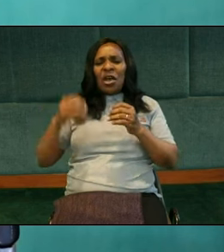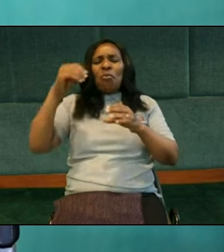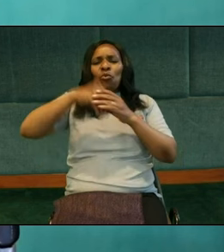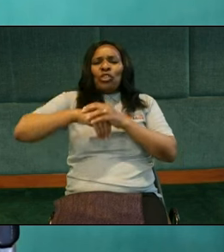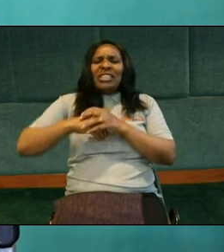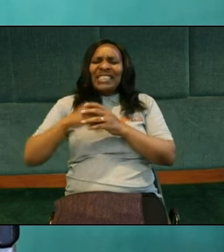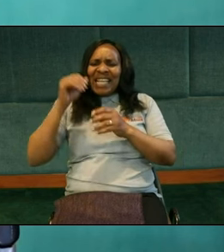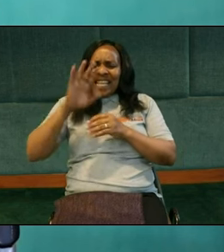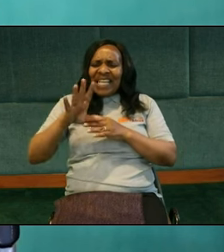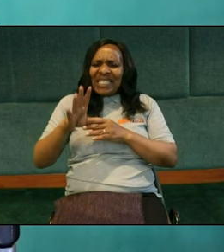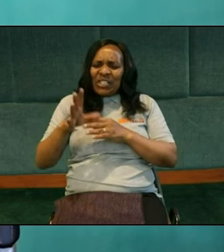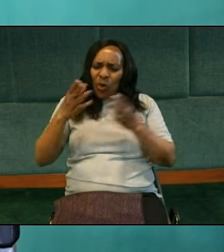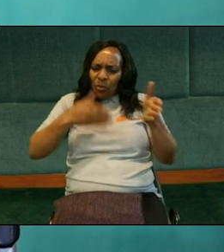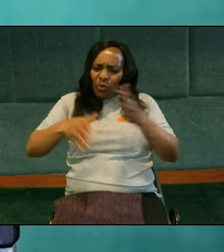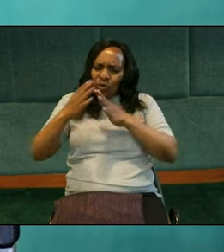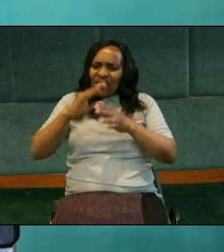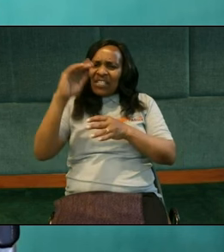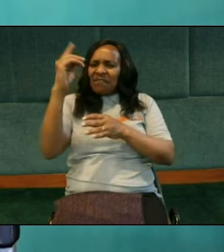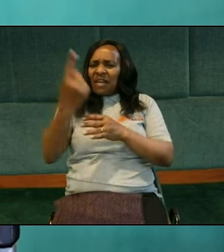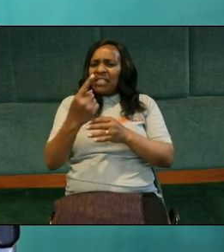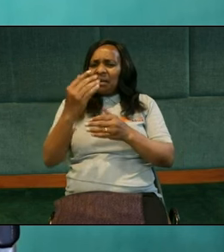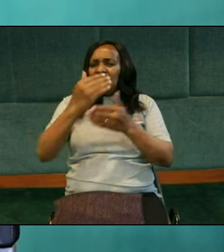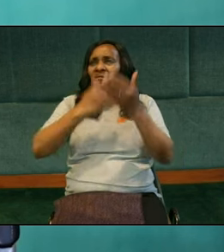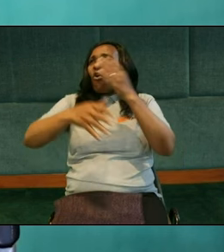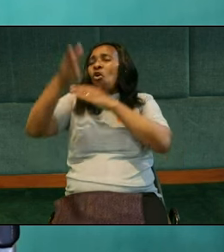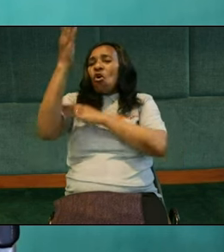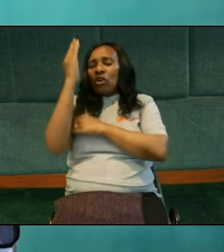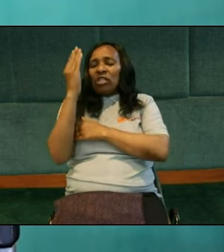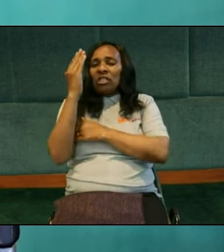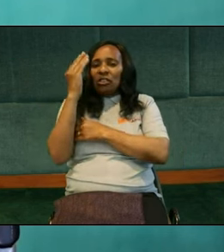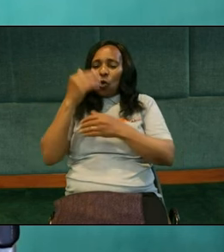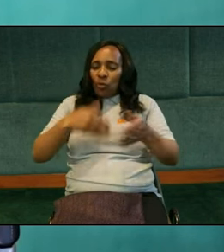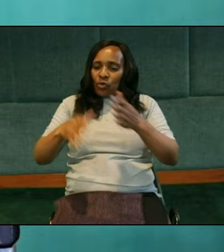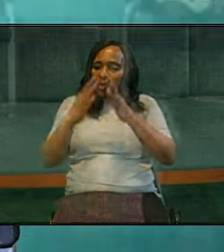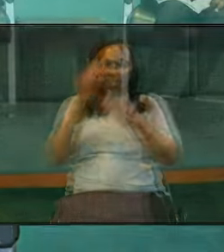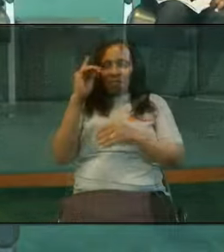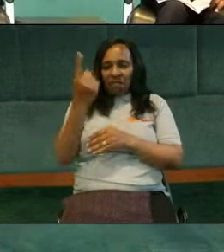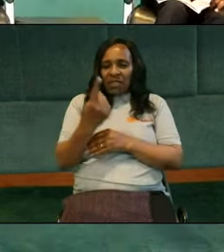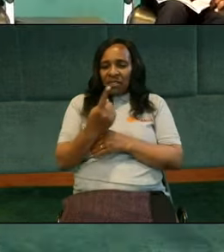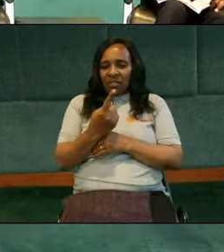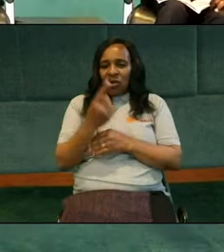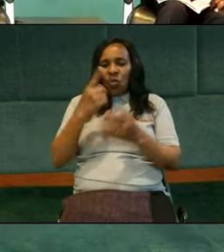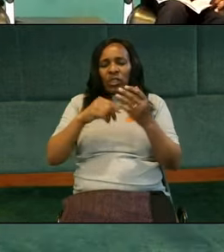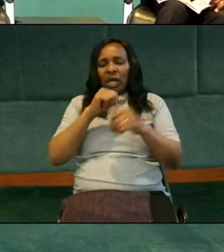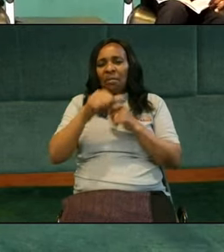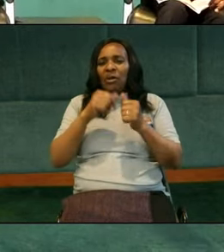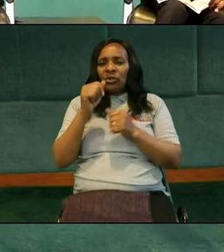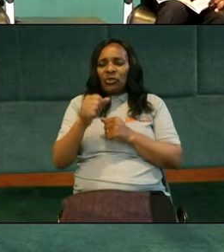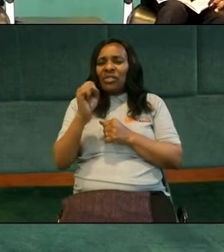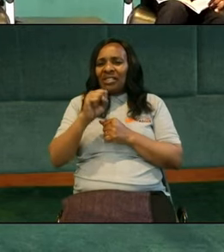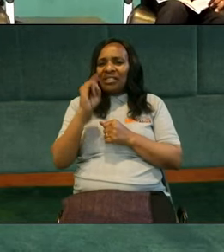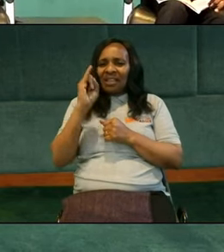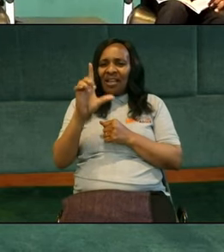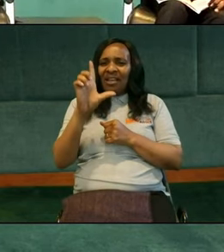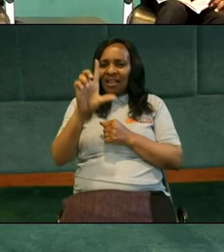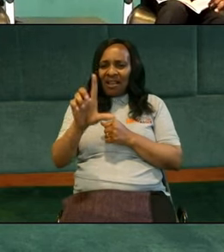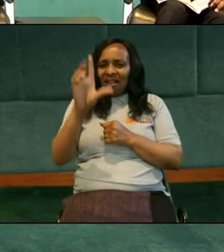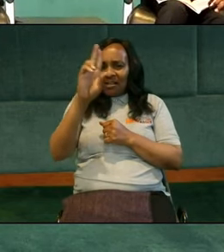his priorities before God's priorities. What about you, Silas? Okay, I